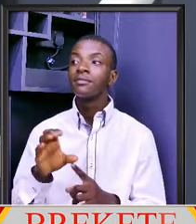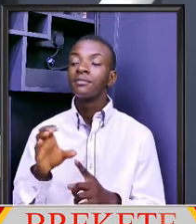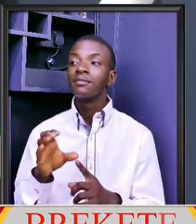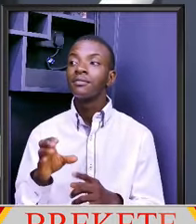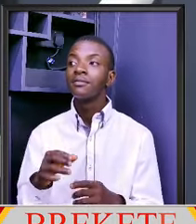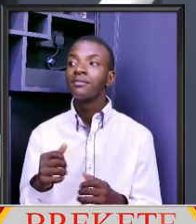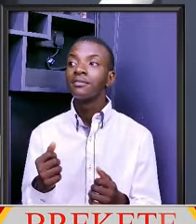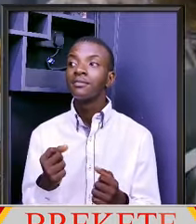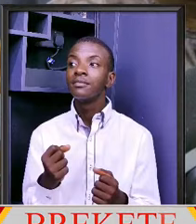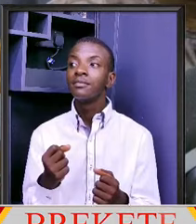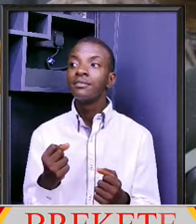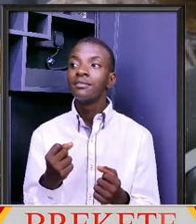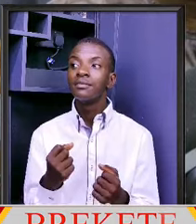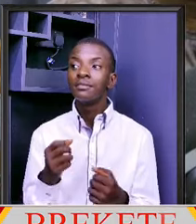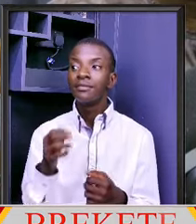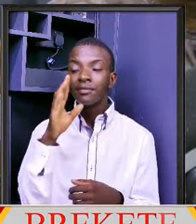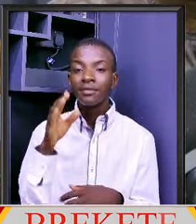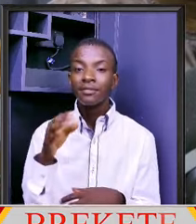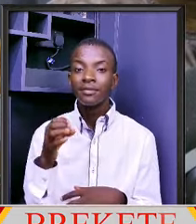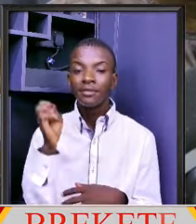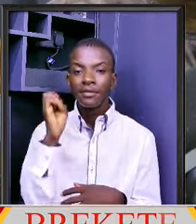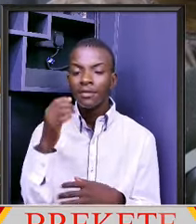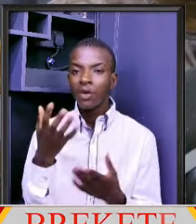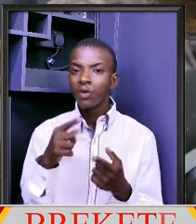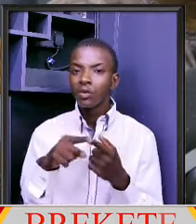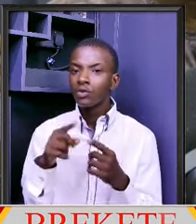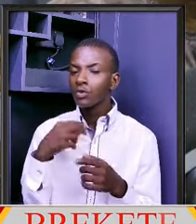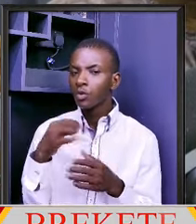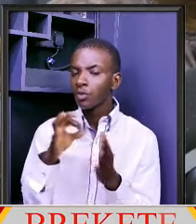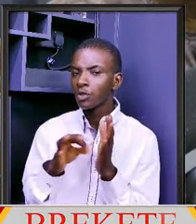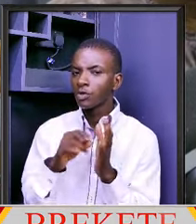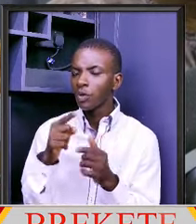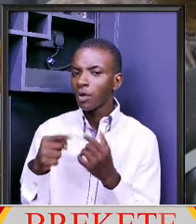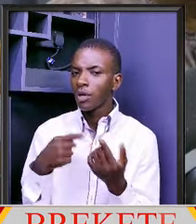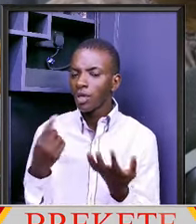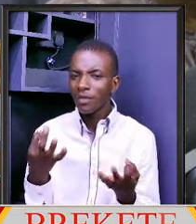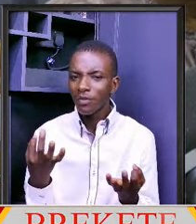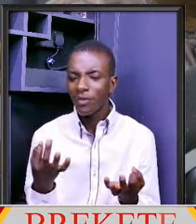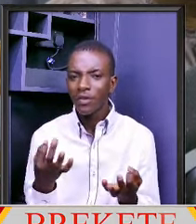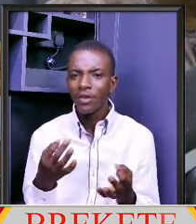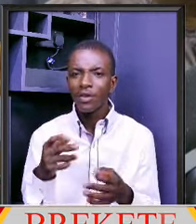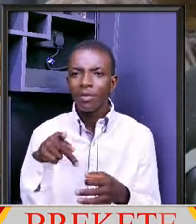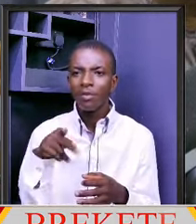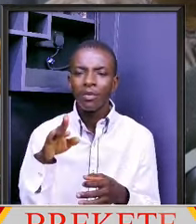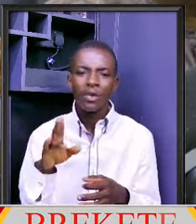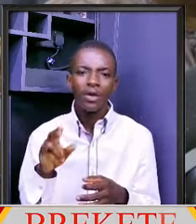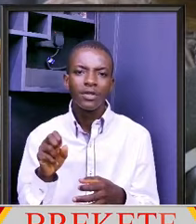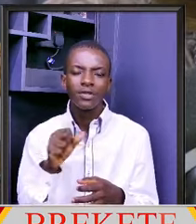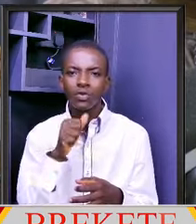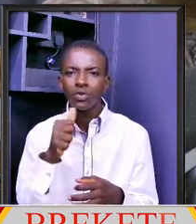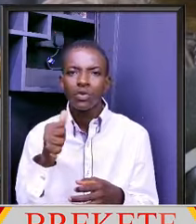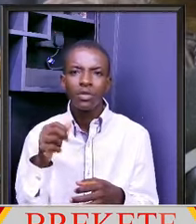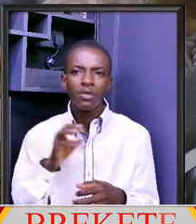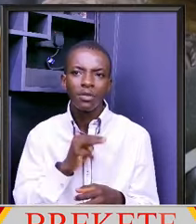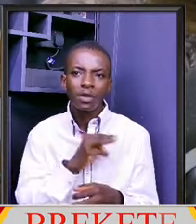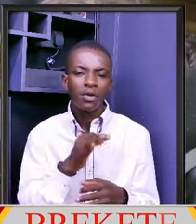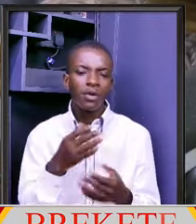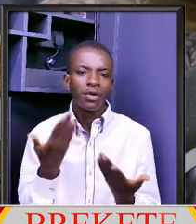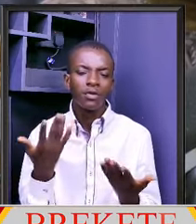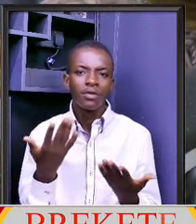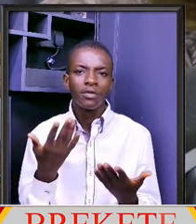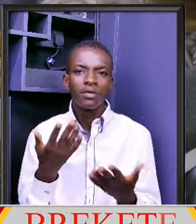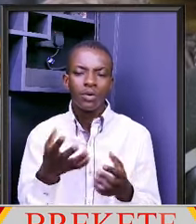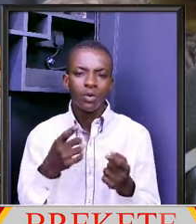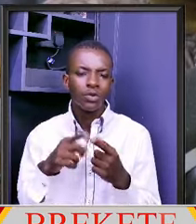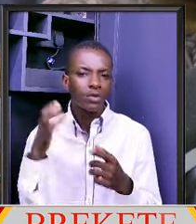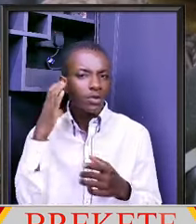He said, shaking. Sir, I wanted him to mention whether Pius Naman is not a member of Akomora. That's